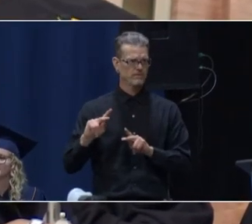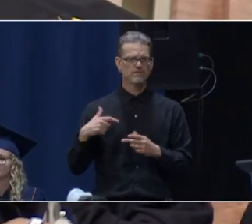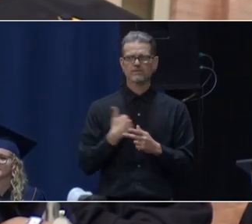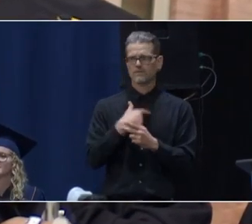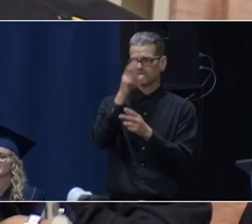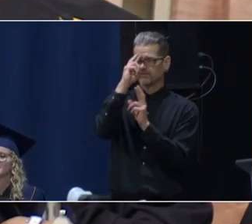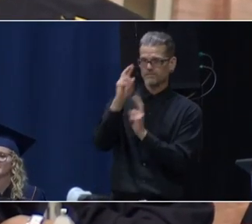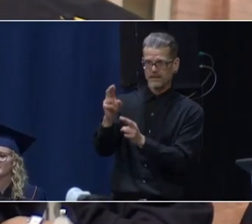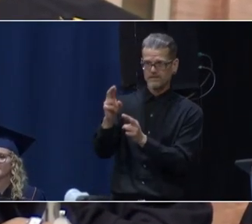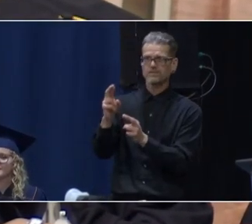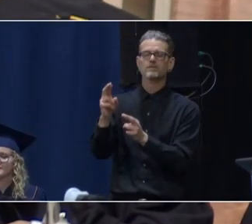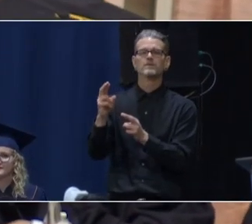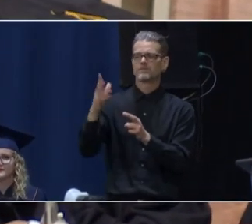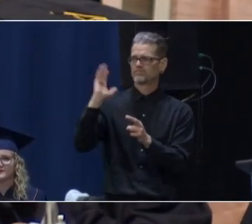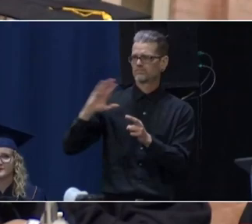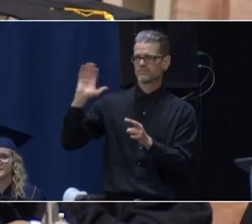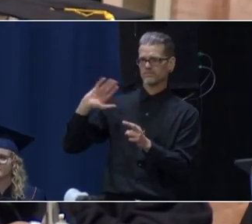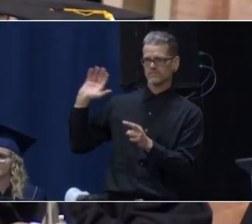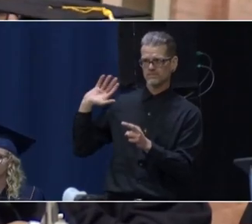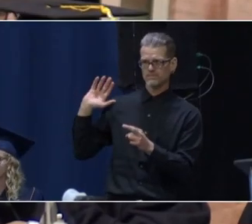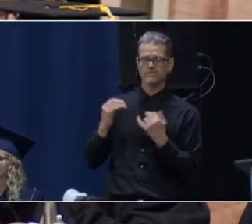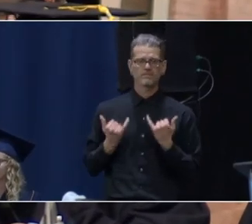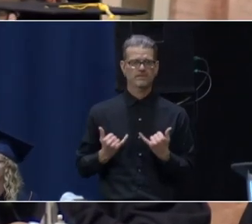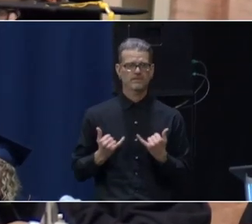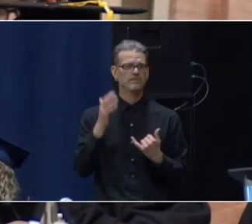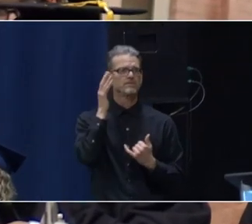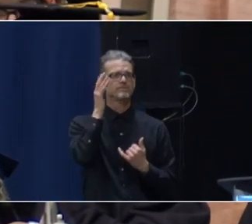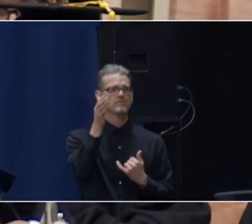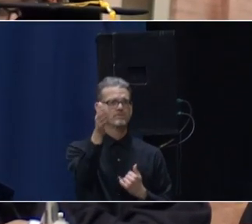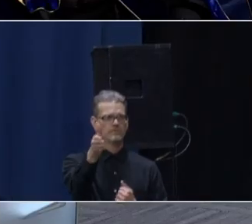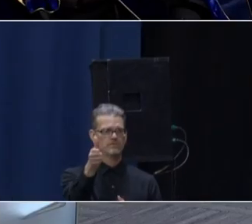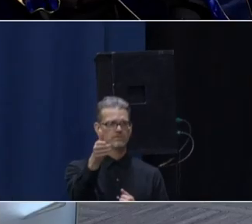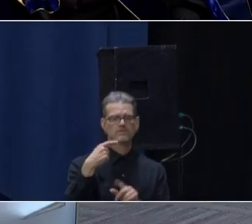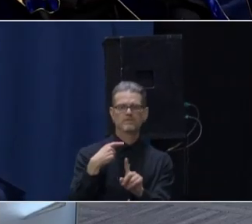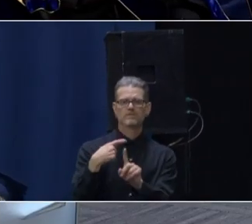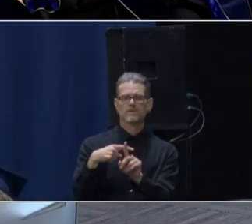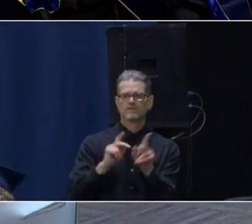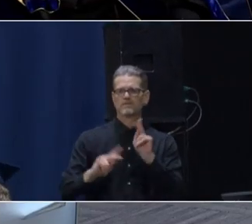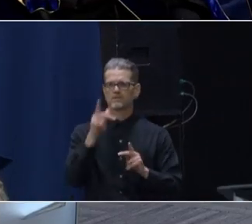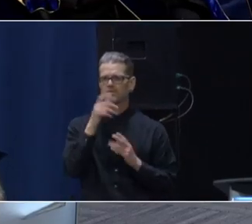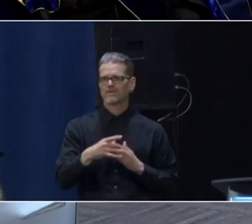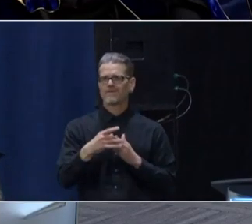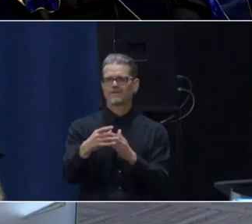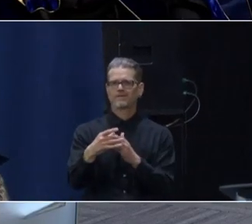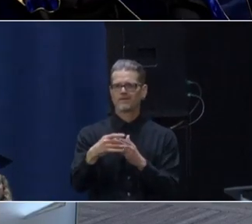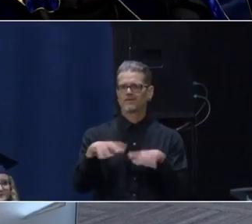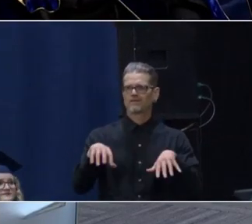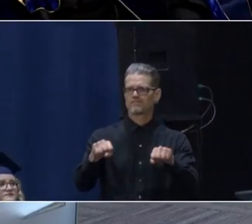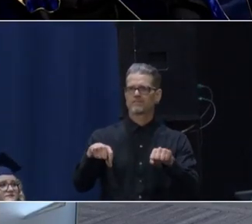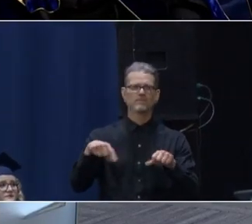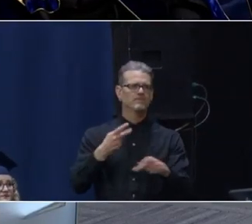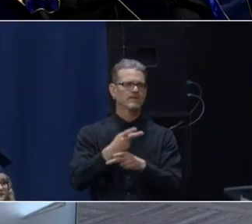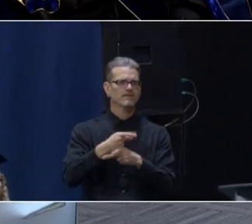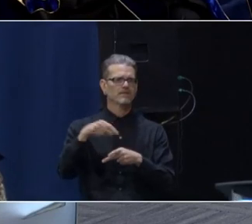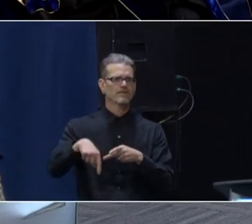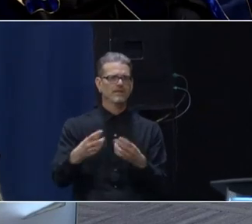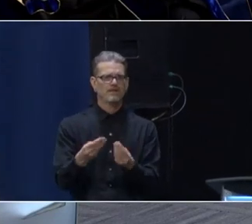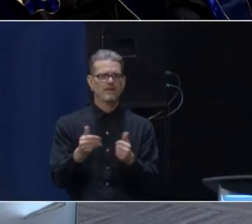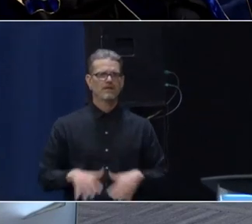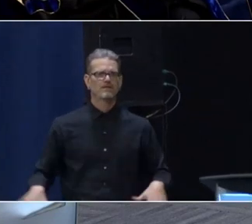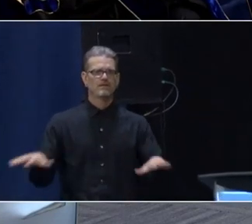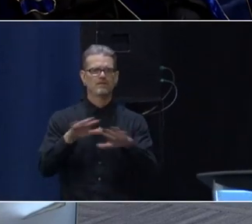respect to elders past, present, and future, and to those who have stewarded this land throughout the